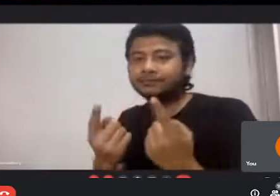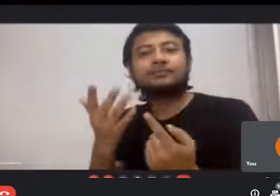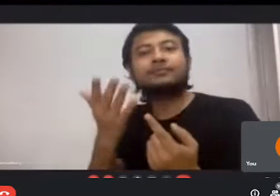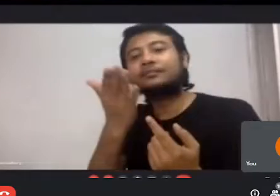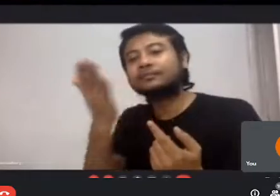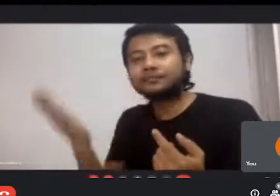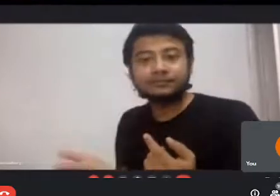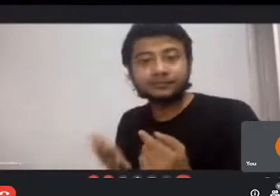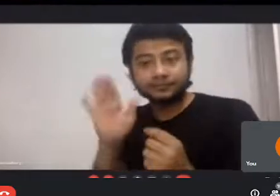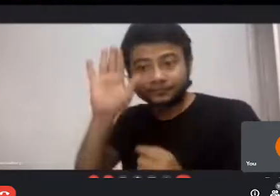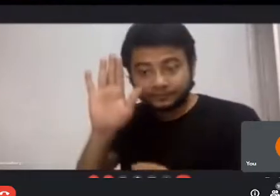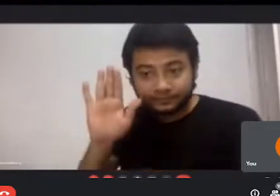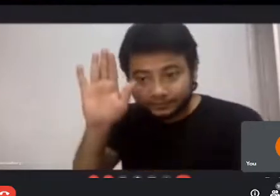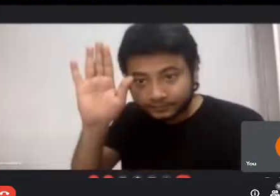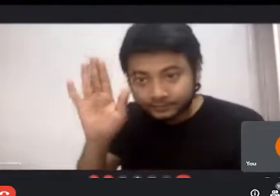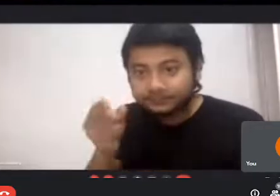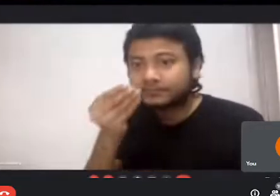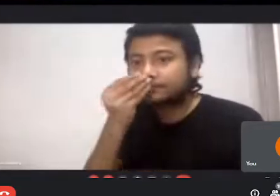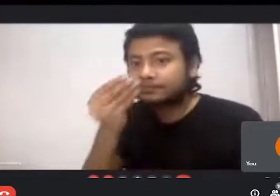audience, if you have any questions.